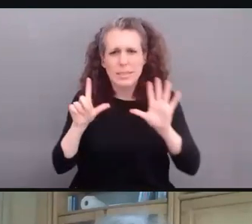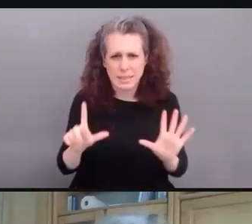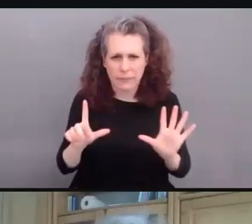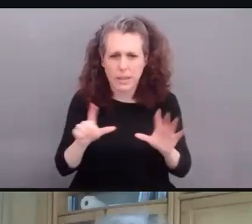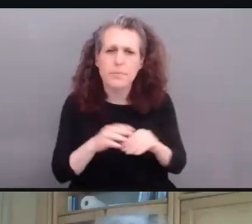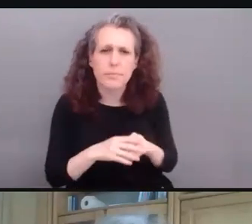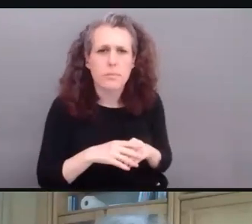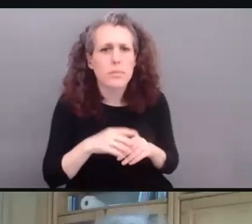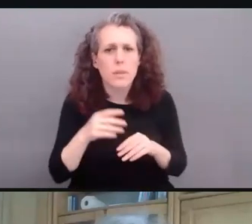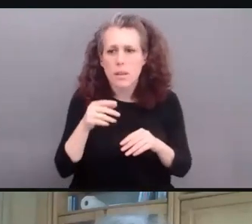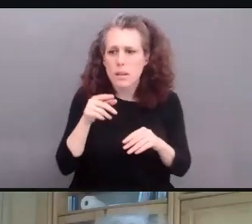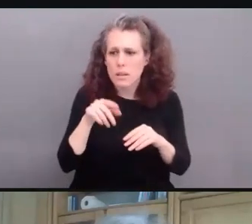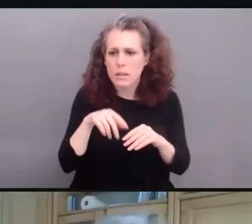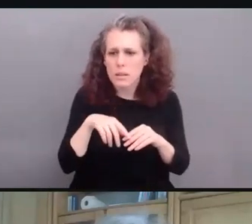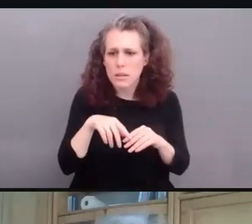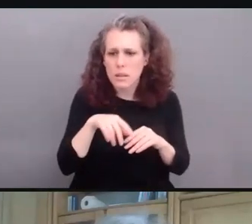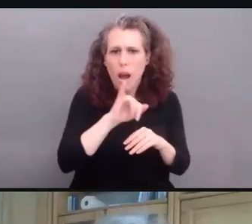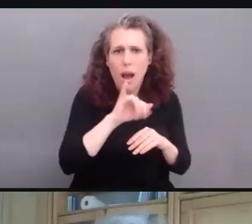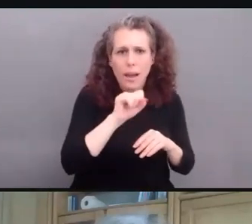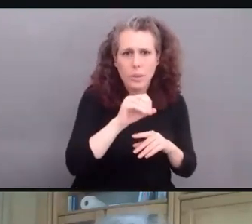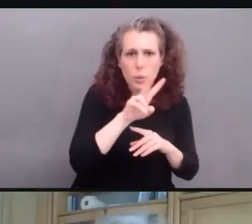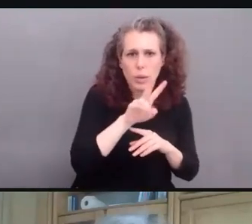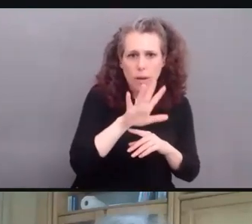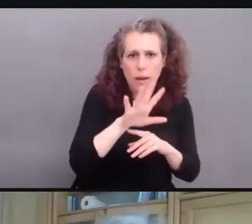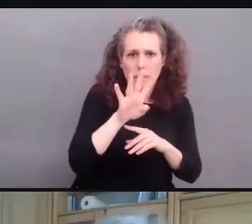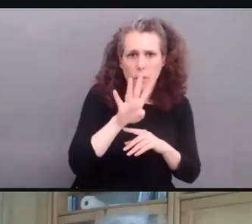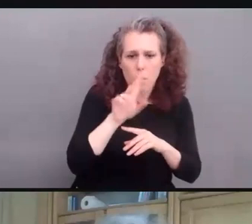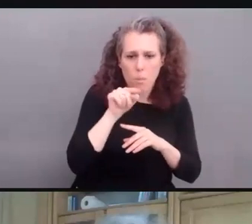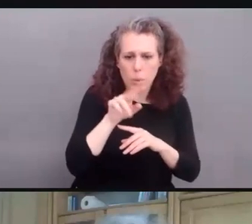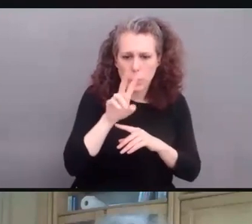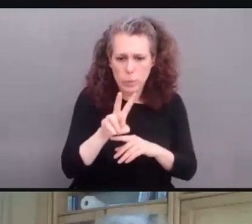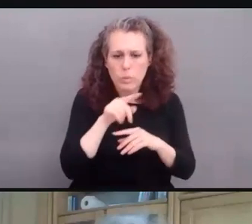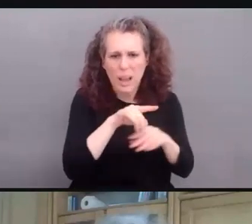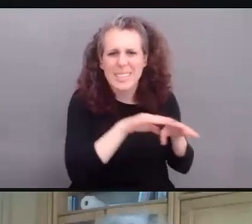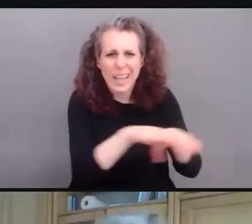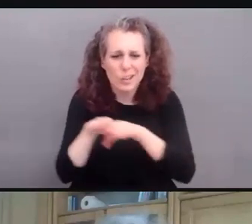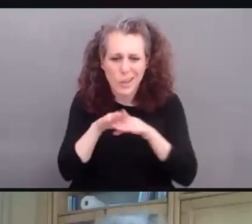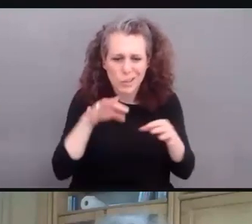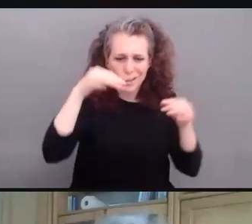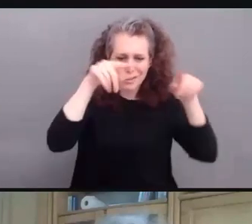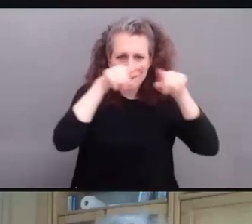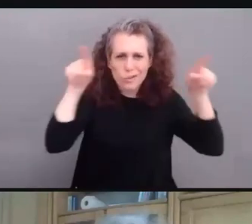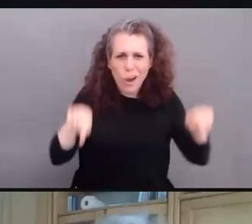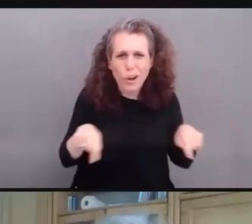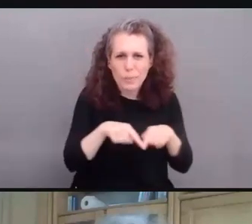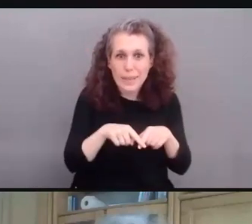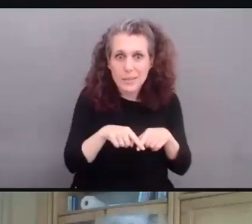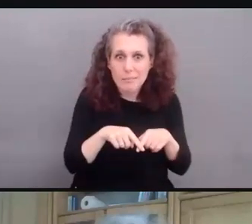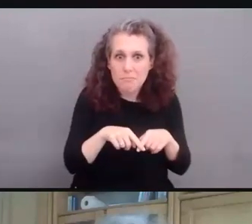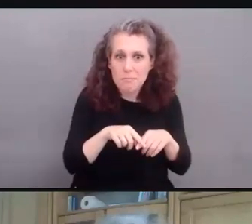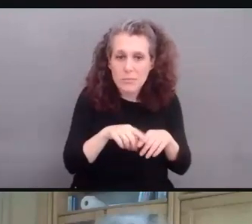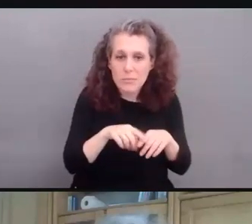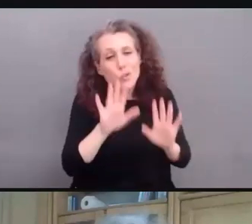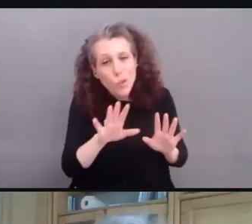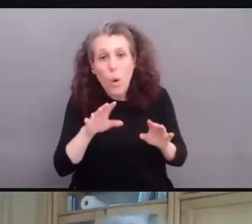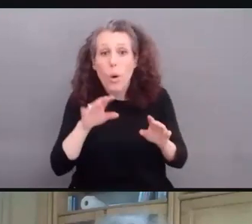ISO 21542 as their national standardization document. So we have a different approach,